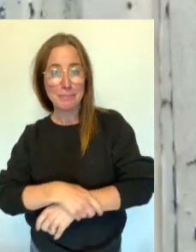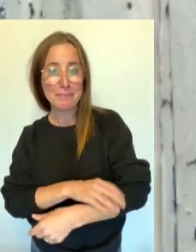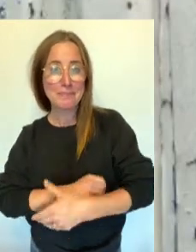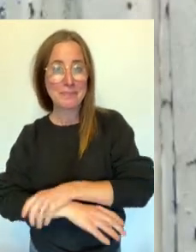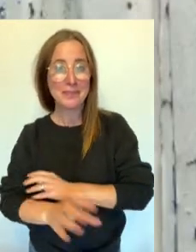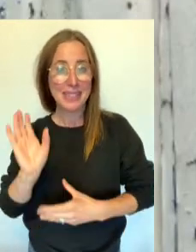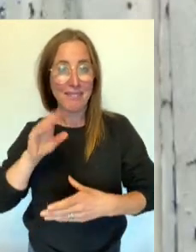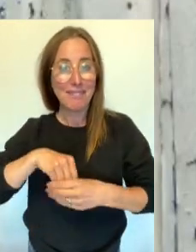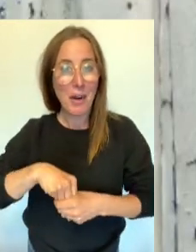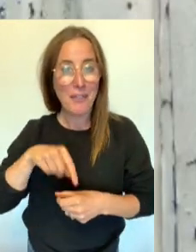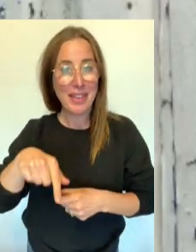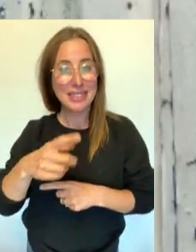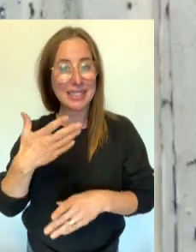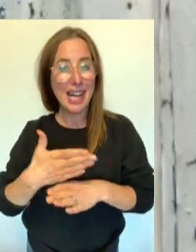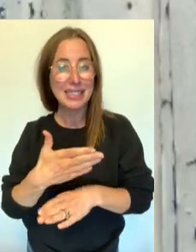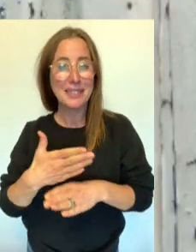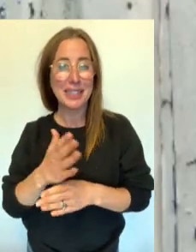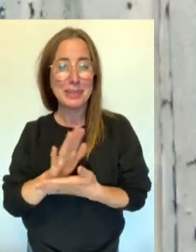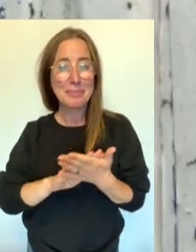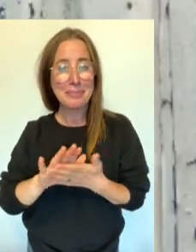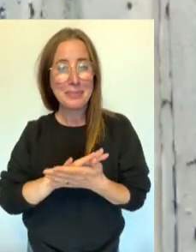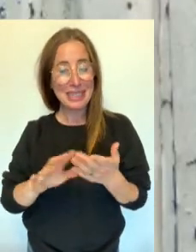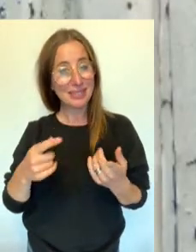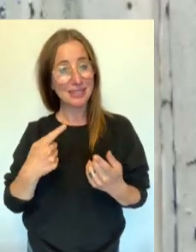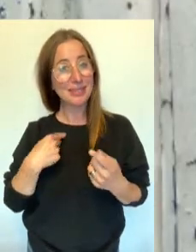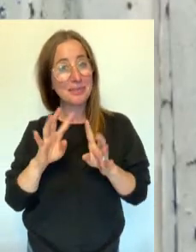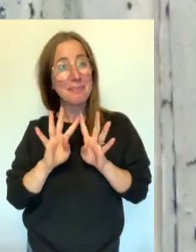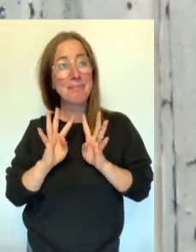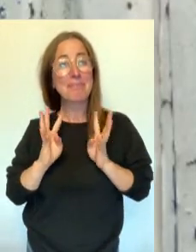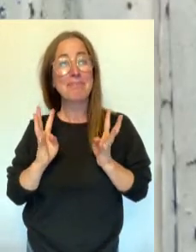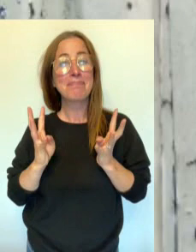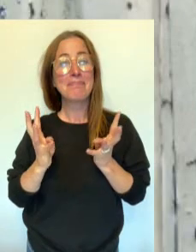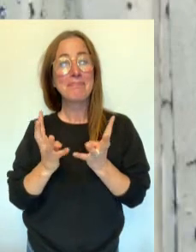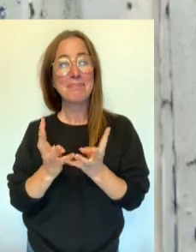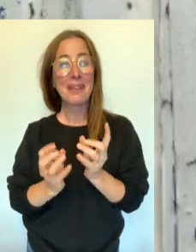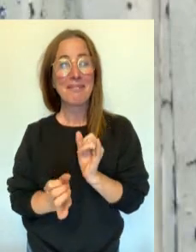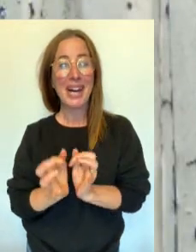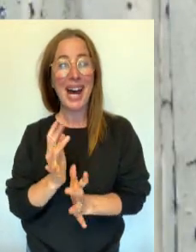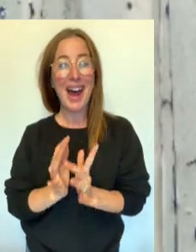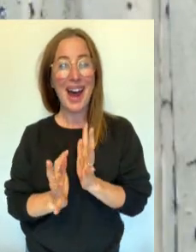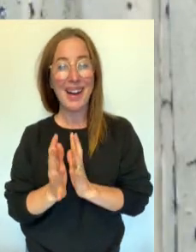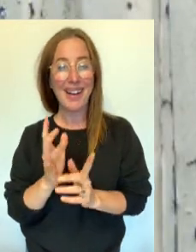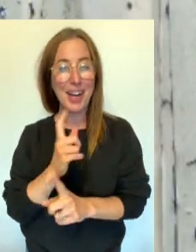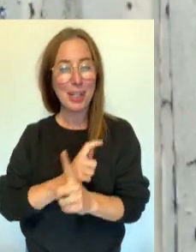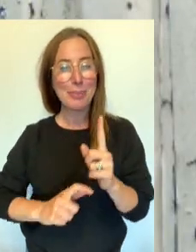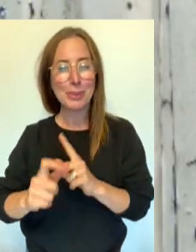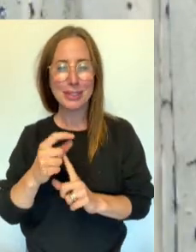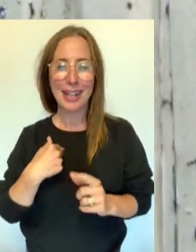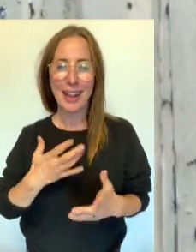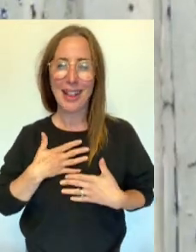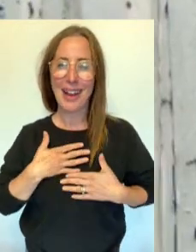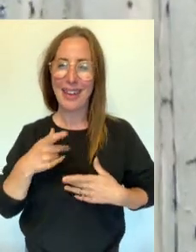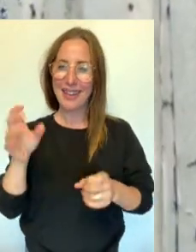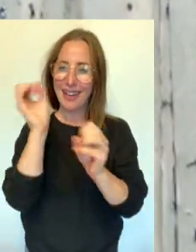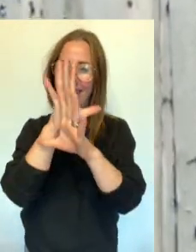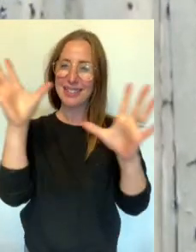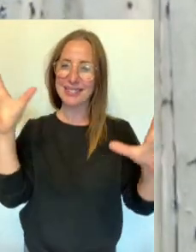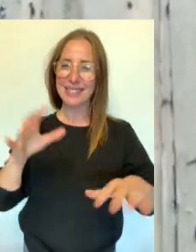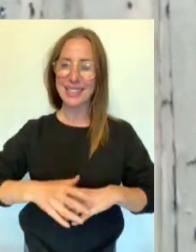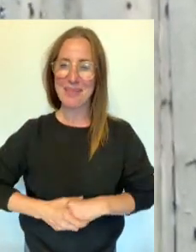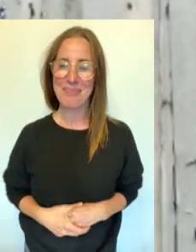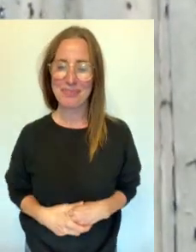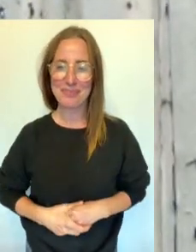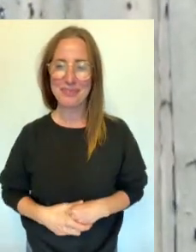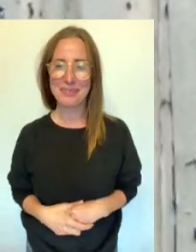community, it's kind of symbolically a bit like gathering around a fire, and I really like that idea. Okay,